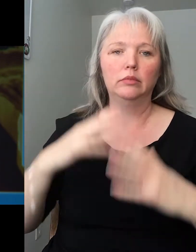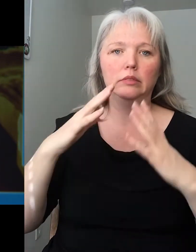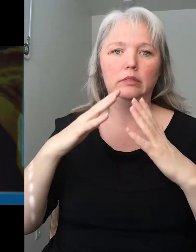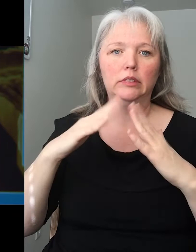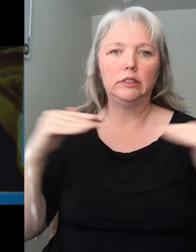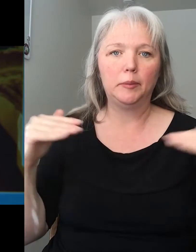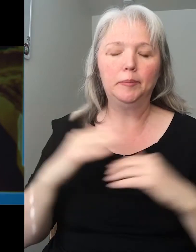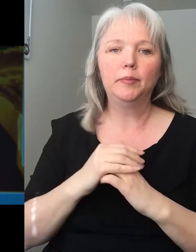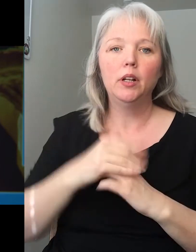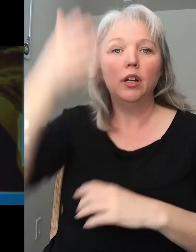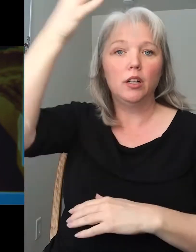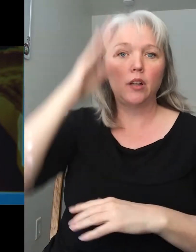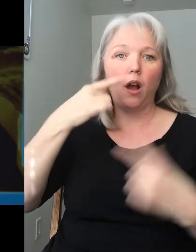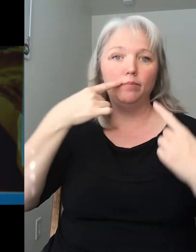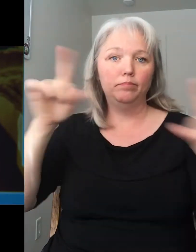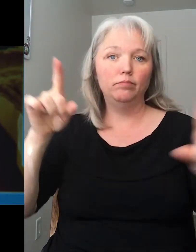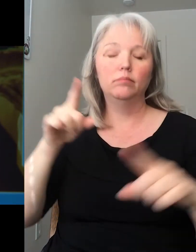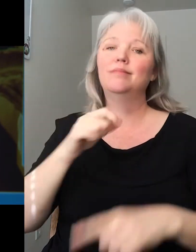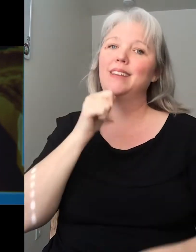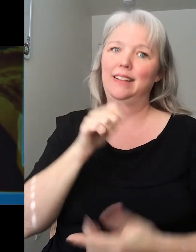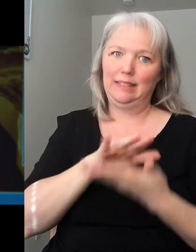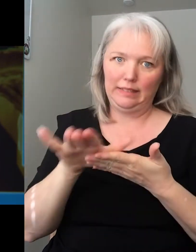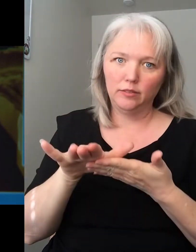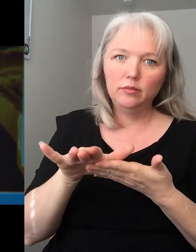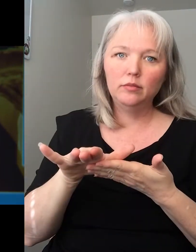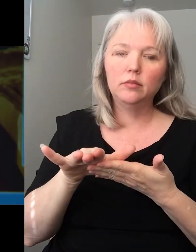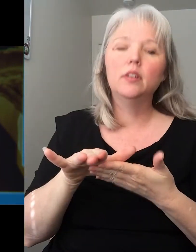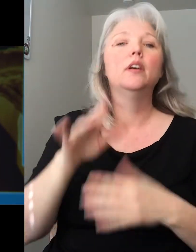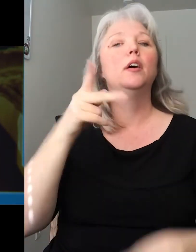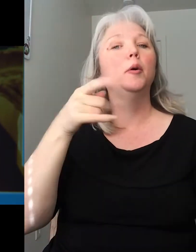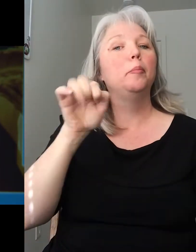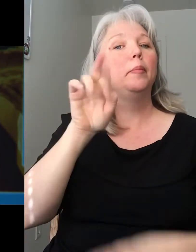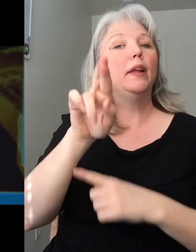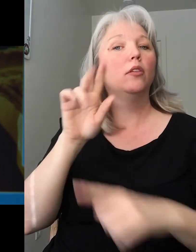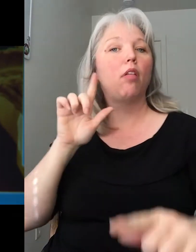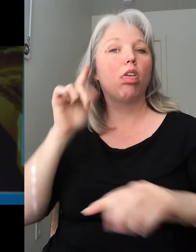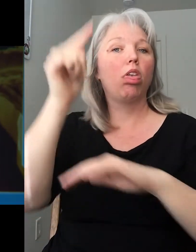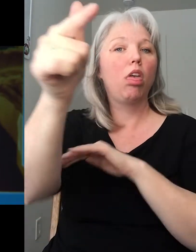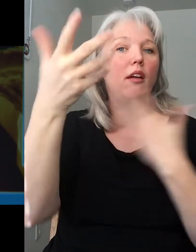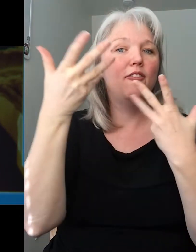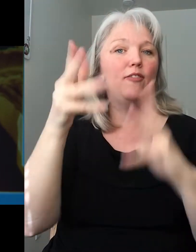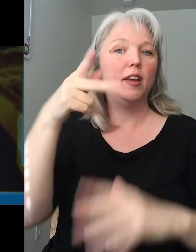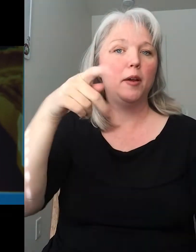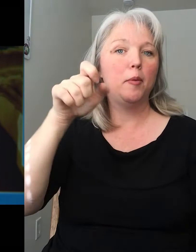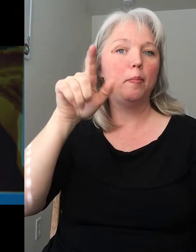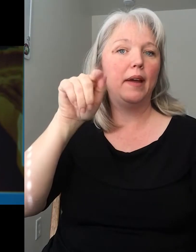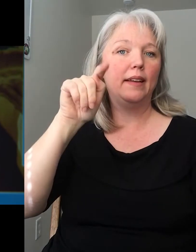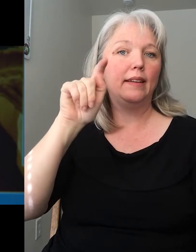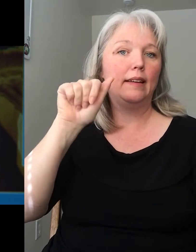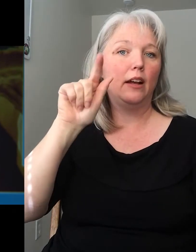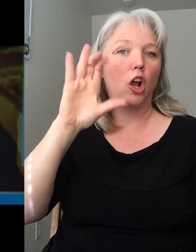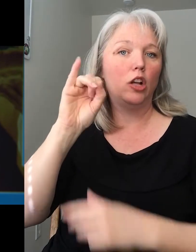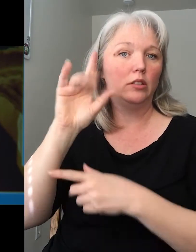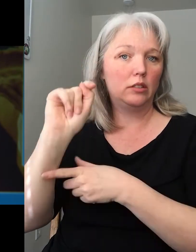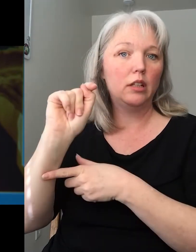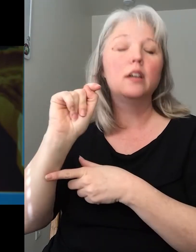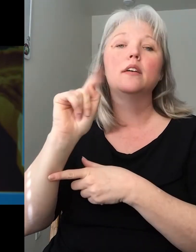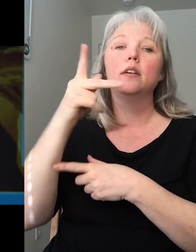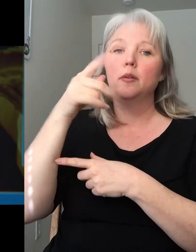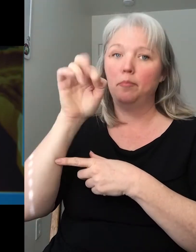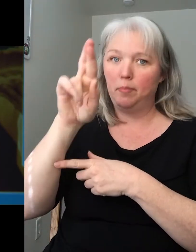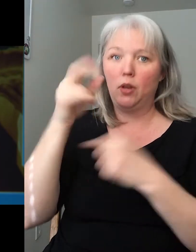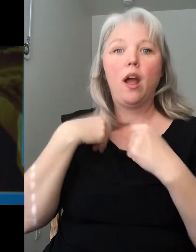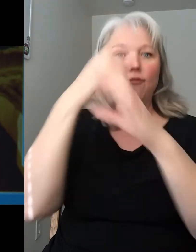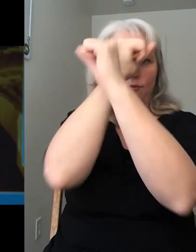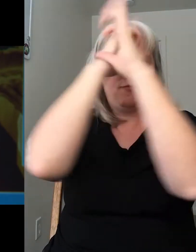Now, Peter, later on, after Pentecost, has a vision, and he says, whatever God has